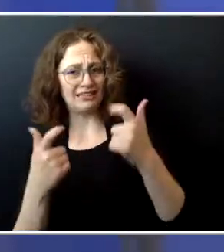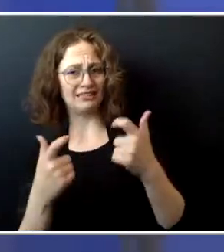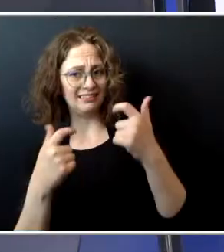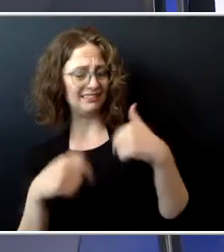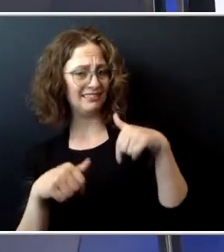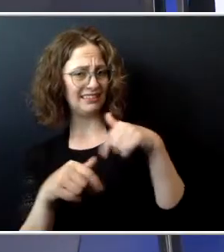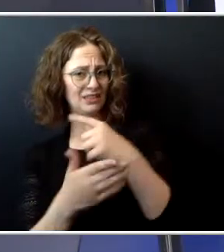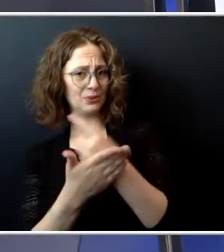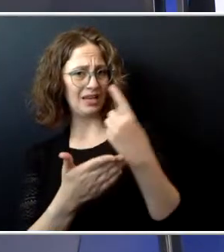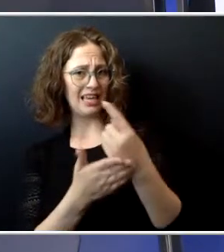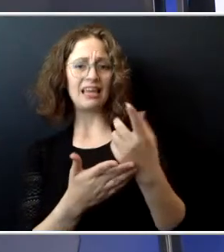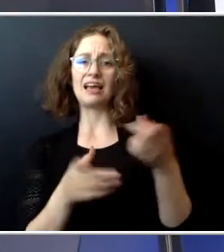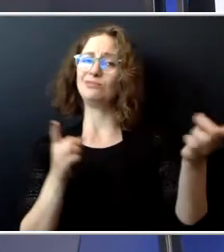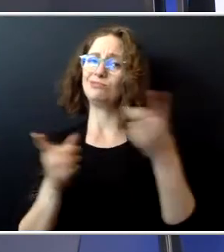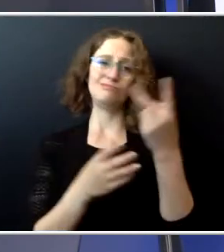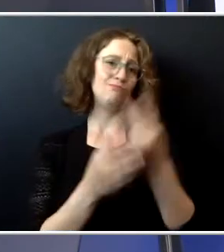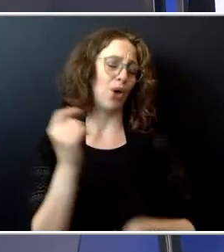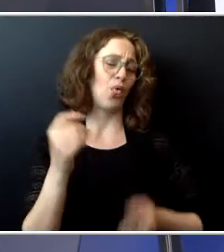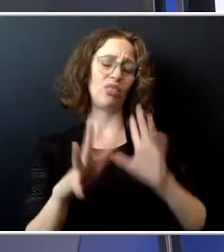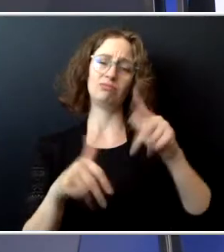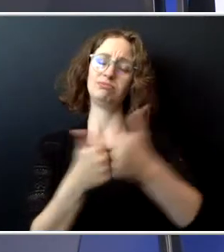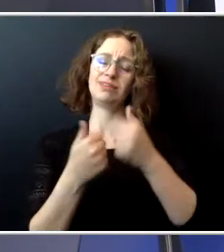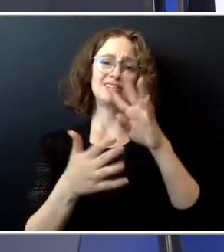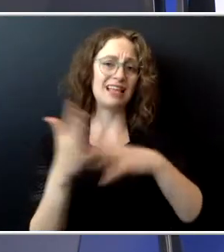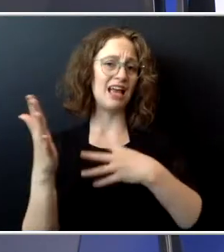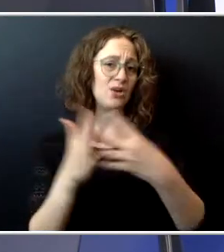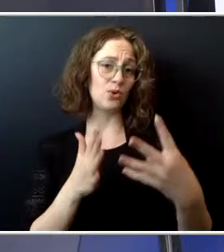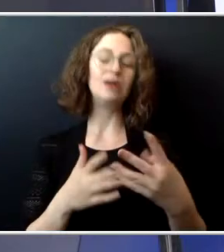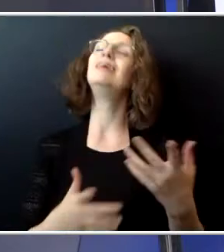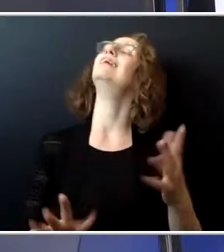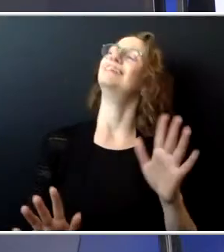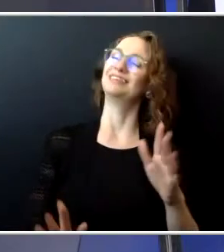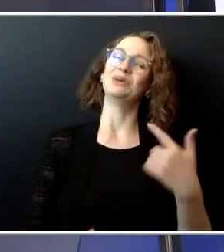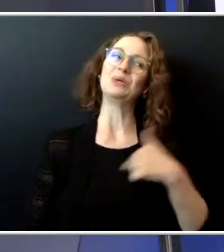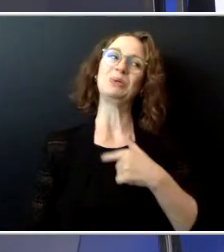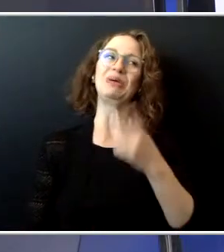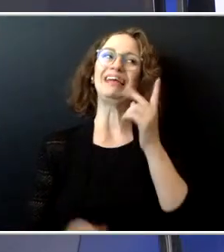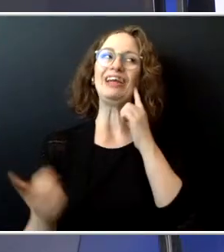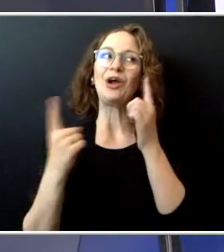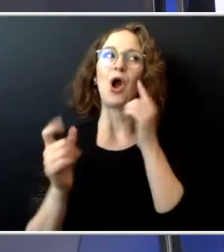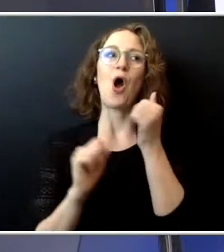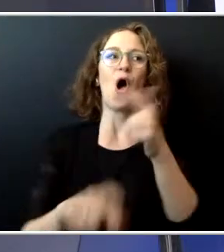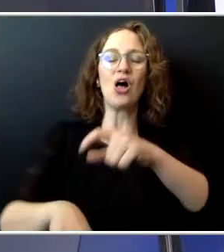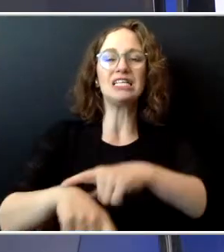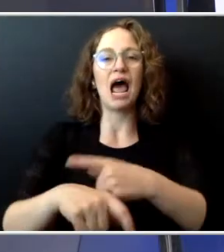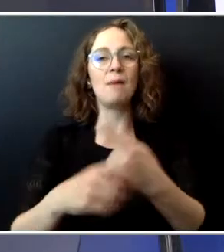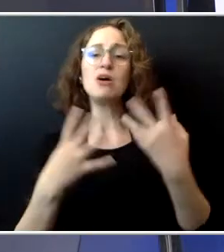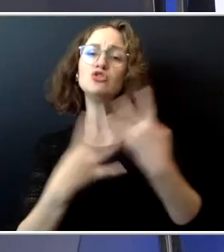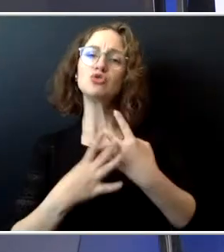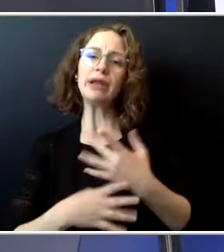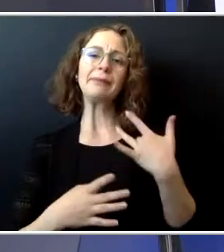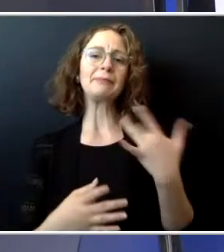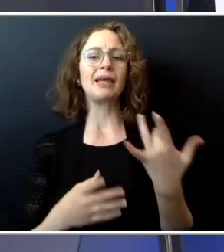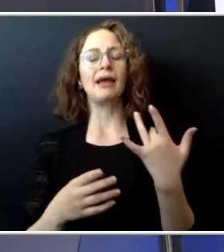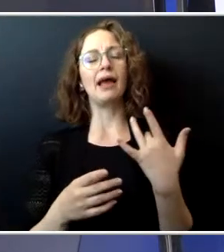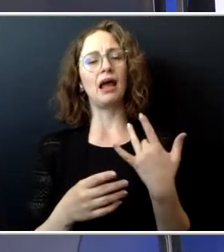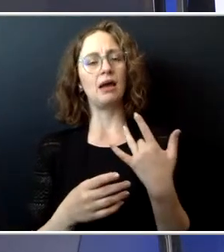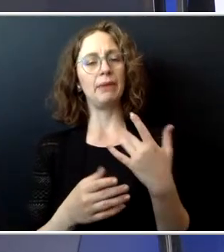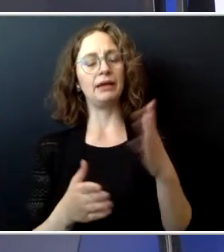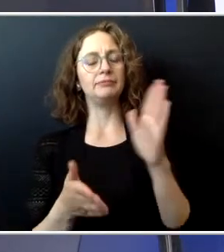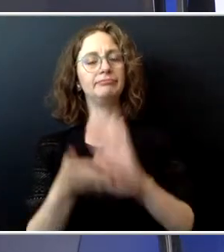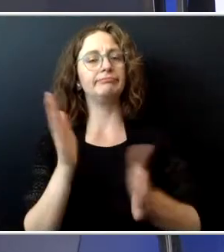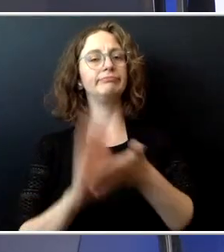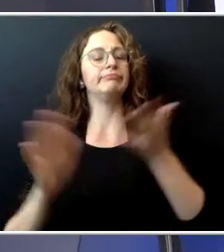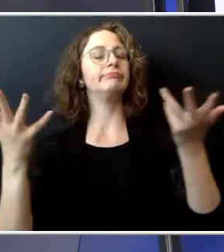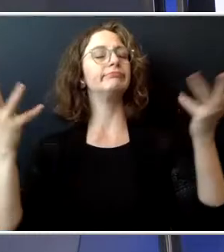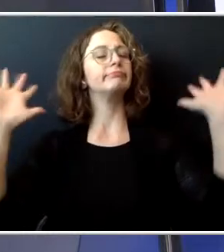So Well, that was my question, is that we hear all the time out here about getting screenings, kind of a one and done test to find out if you have something. Why so particular with all these different